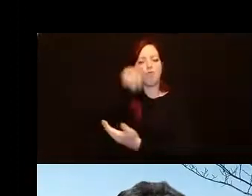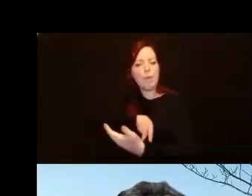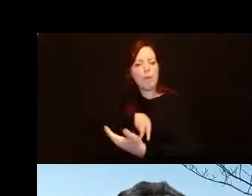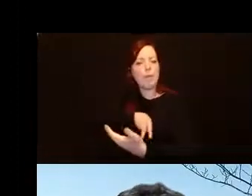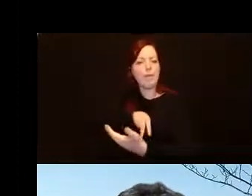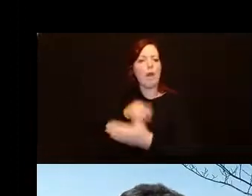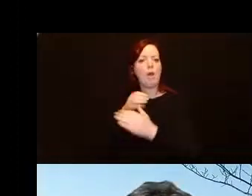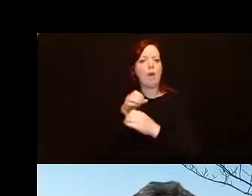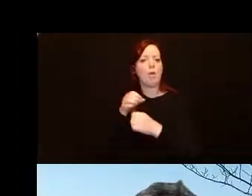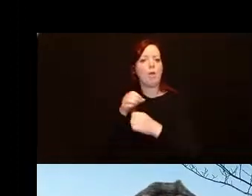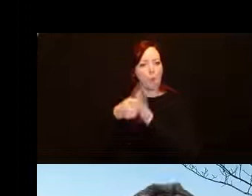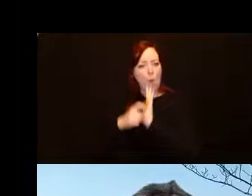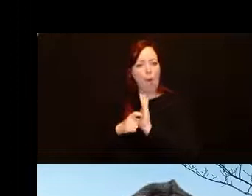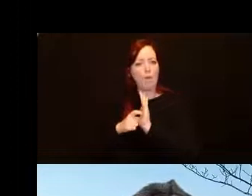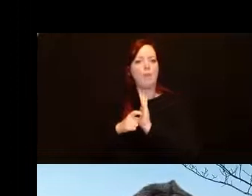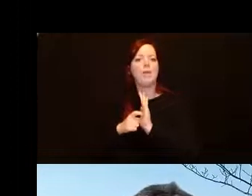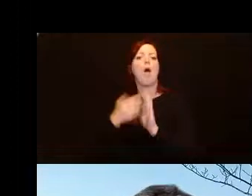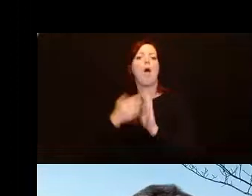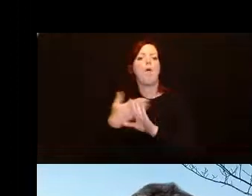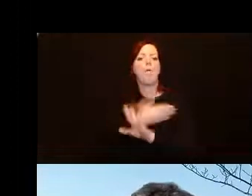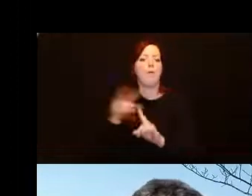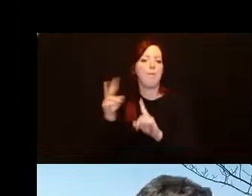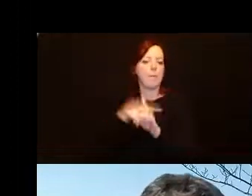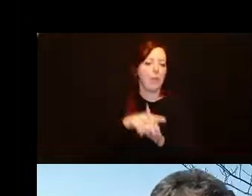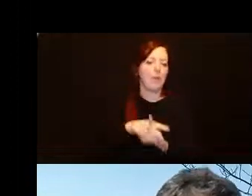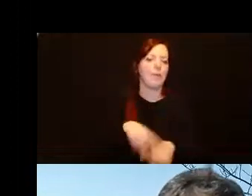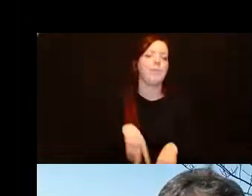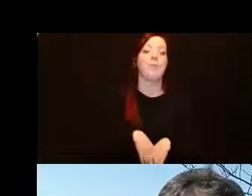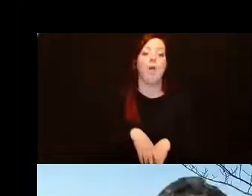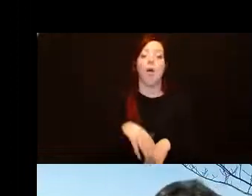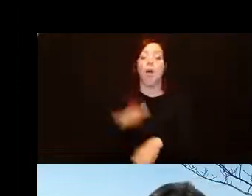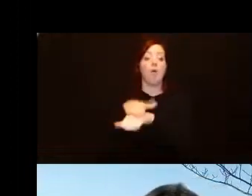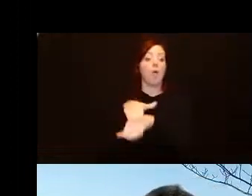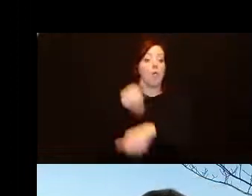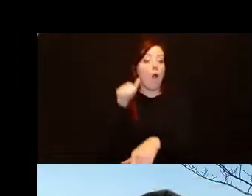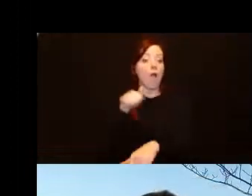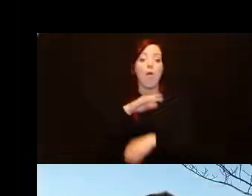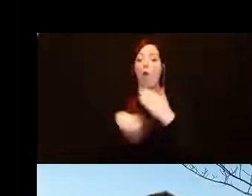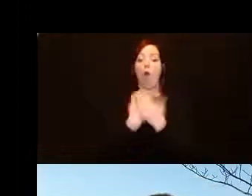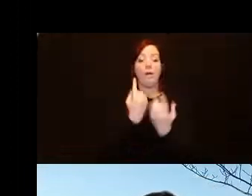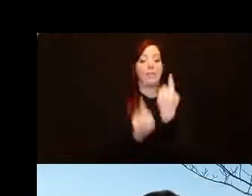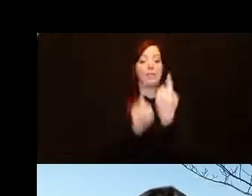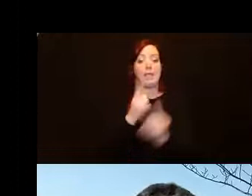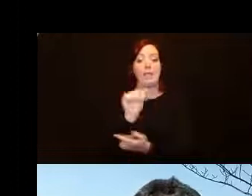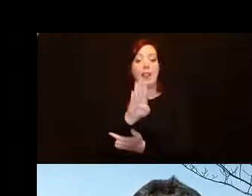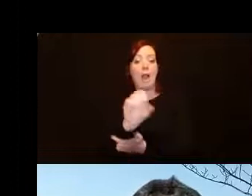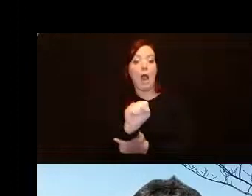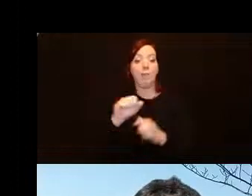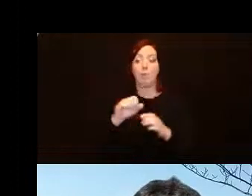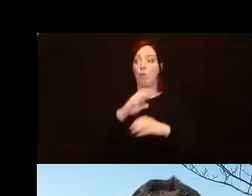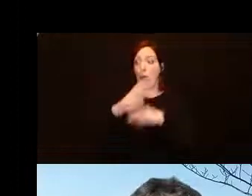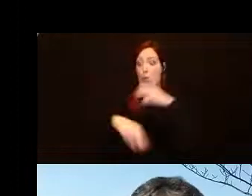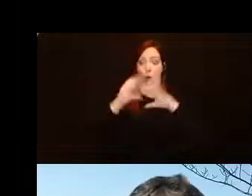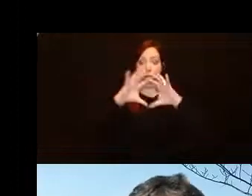device. And we're calling for testing labs globally to be able